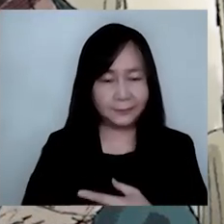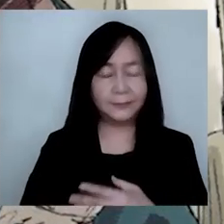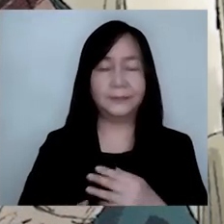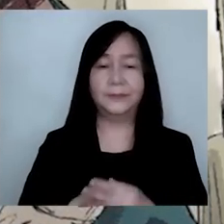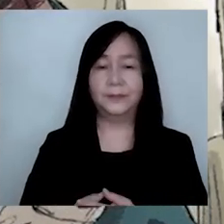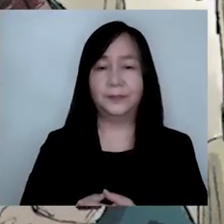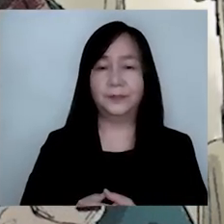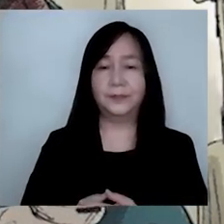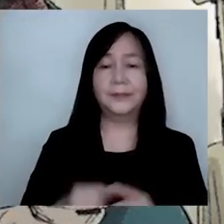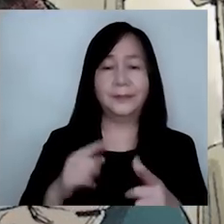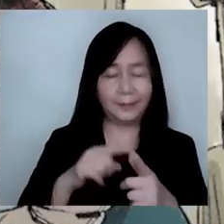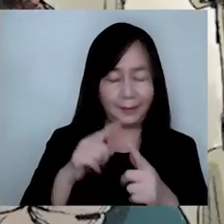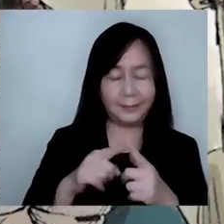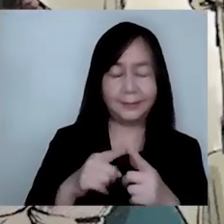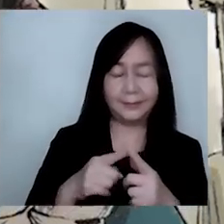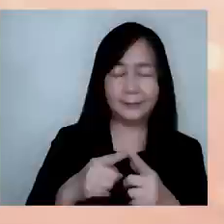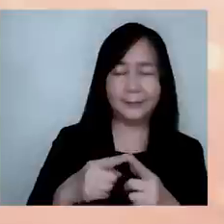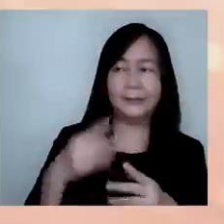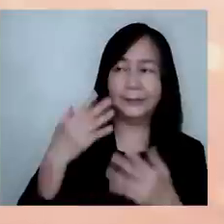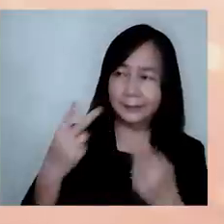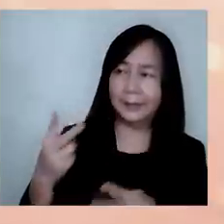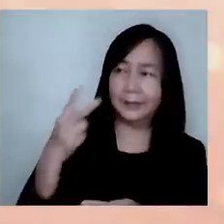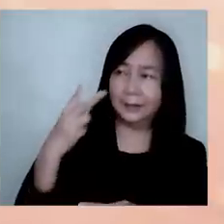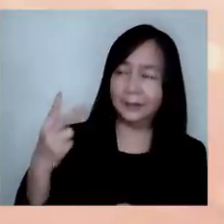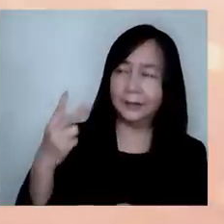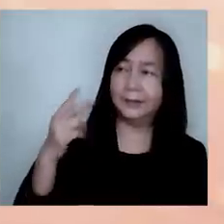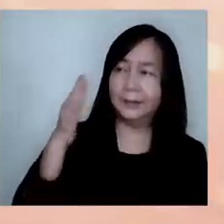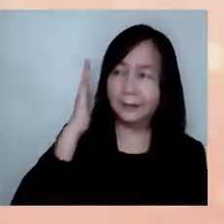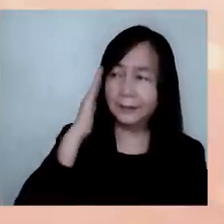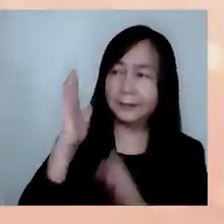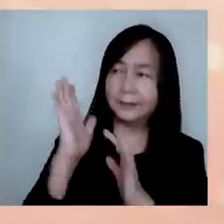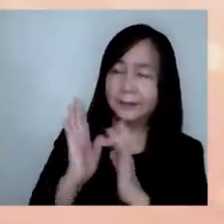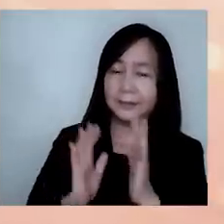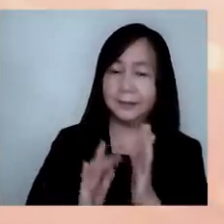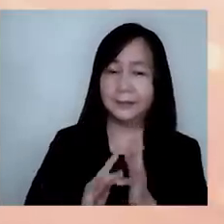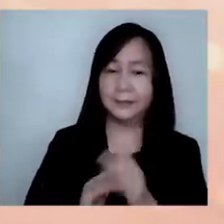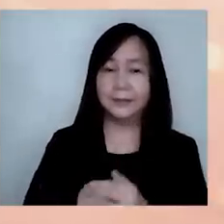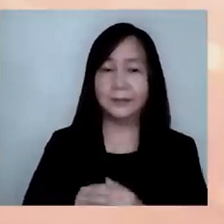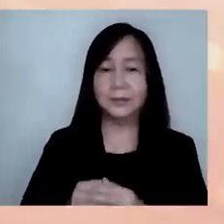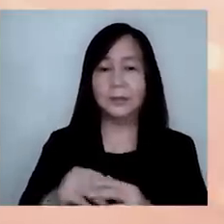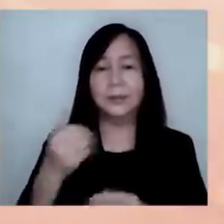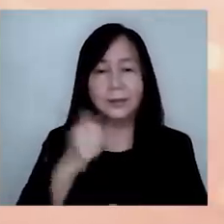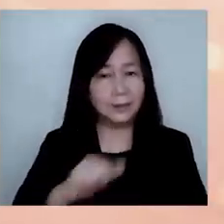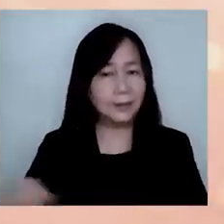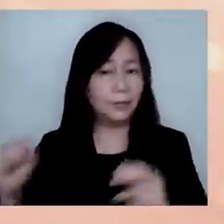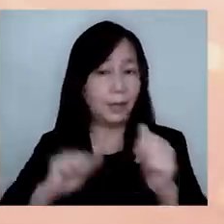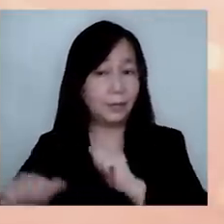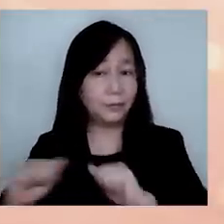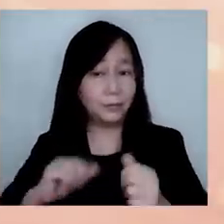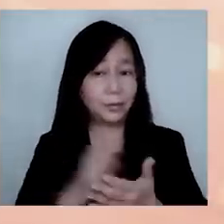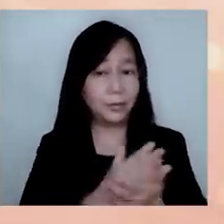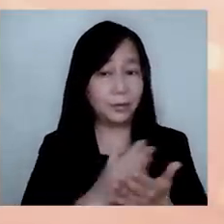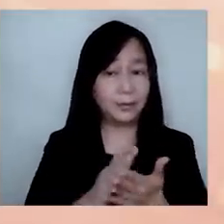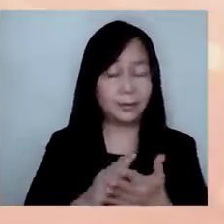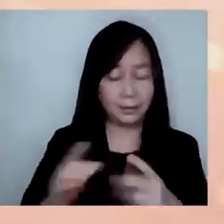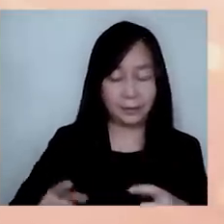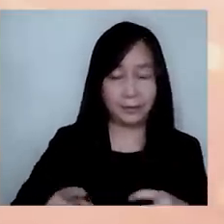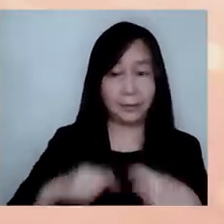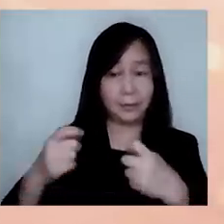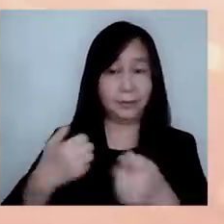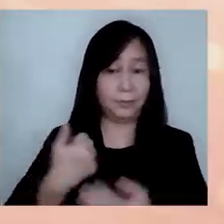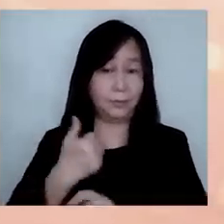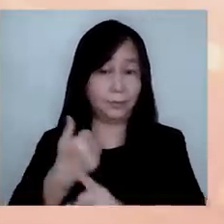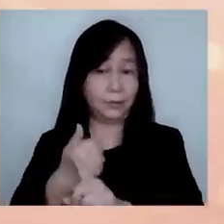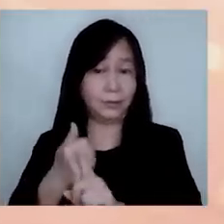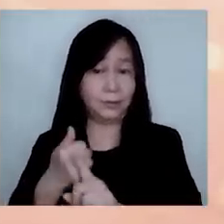they recognized the Lord so in Every Act of sharing gift of self we will